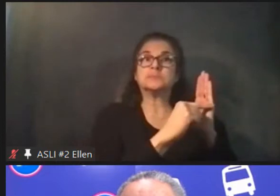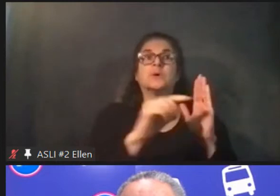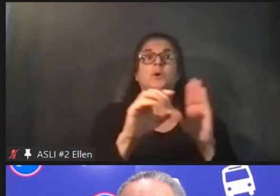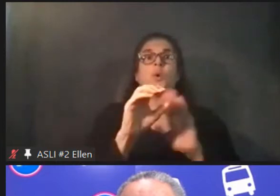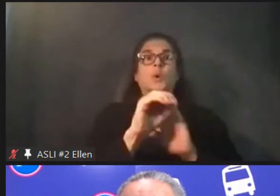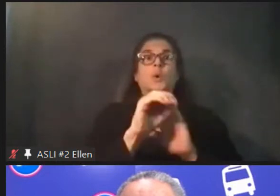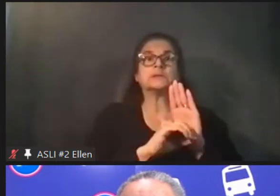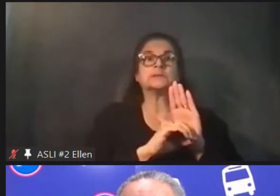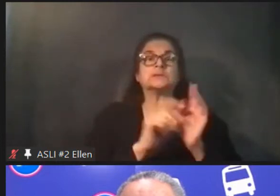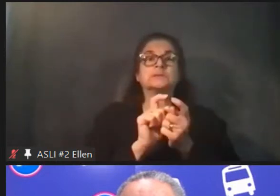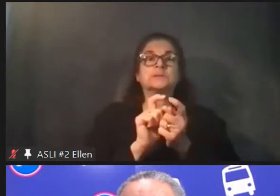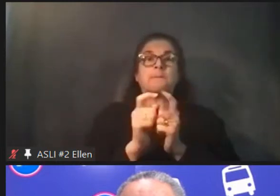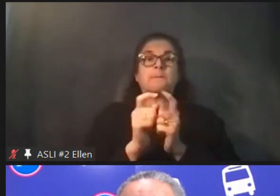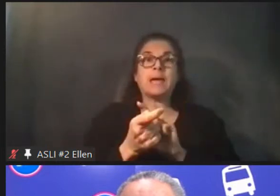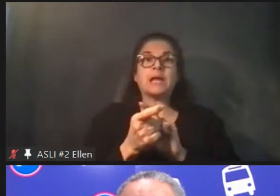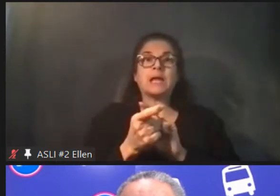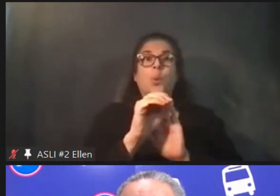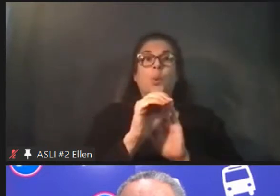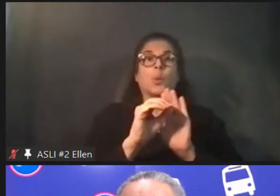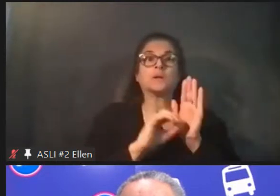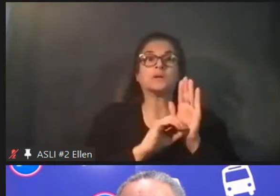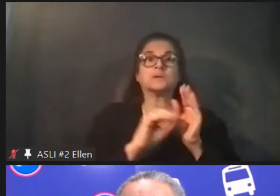amending ordinance number